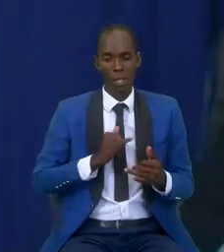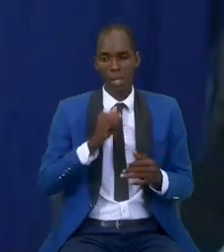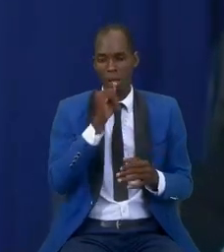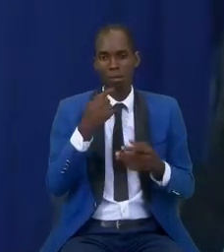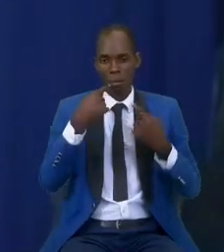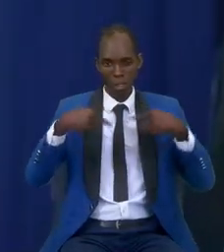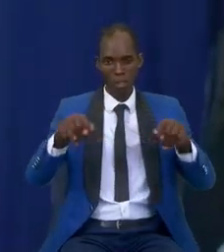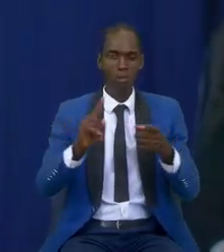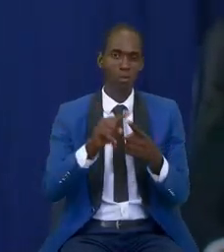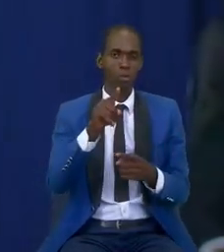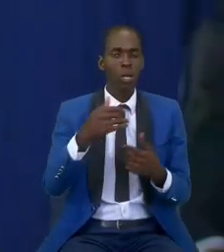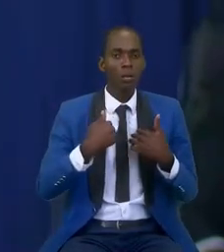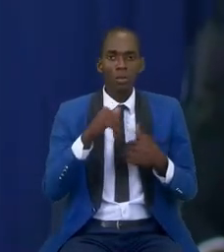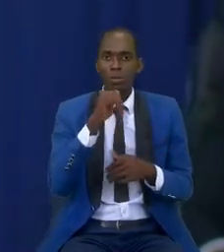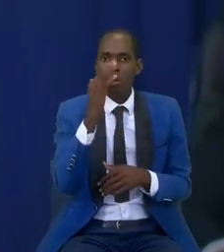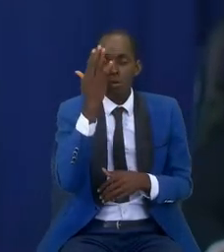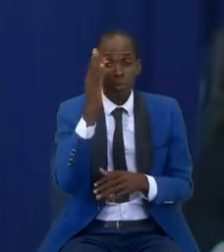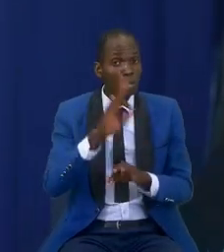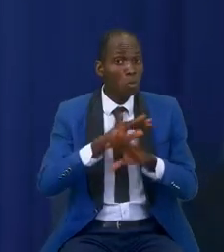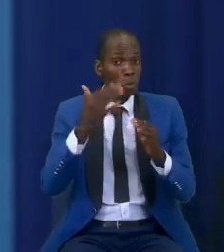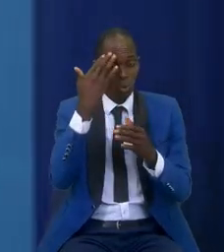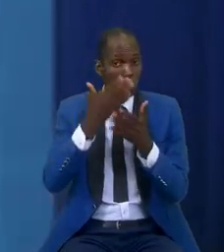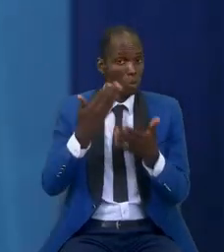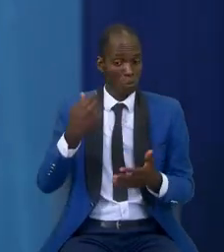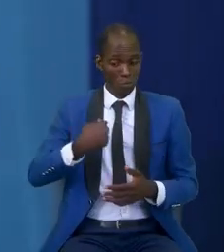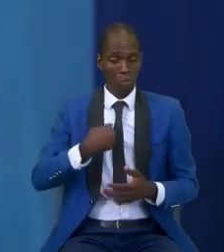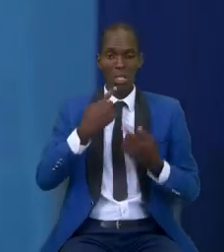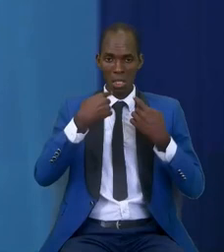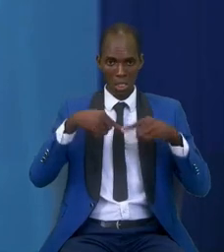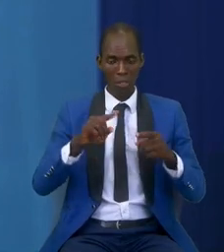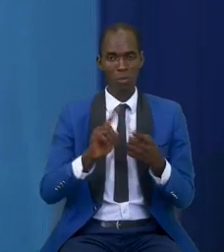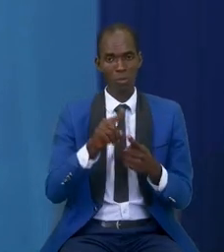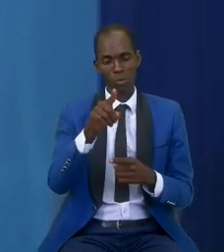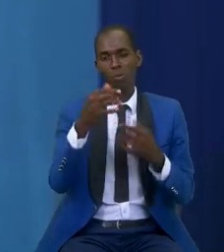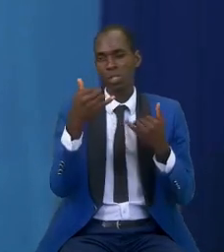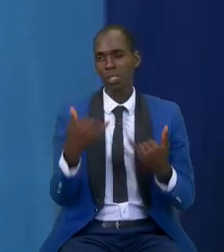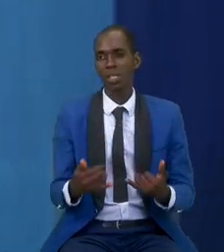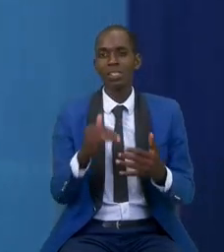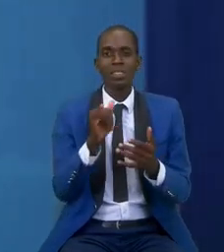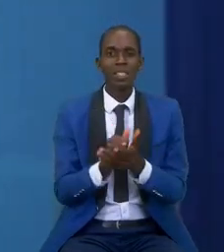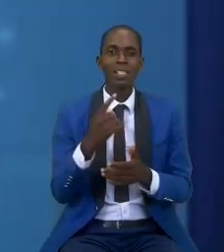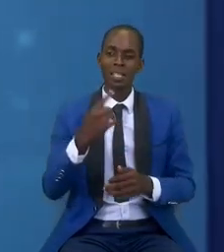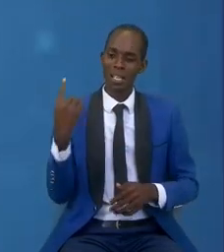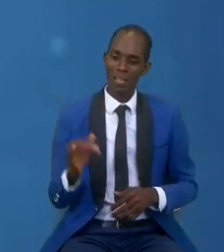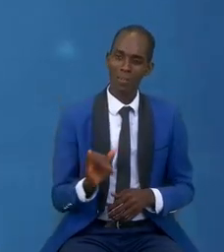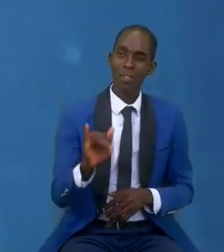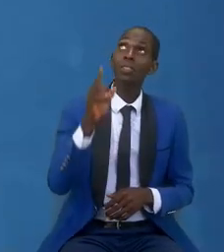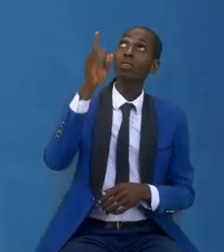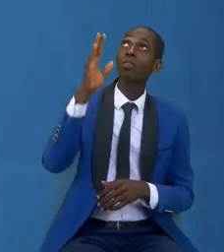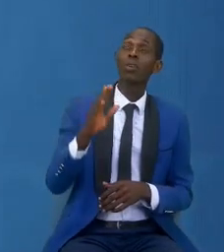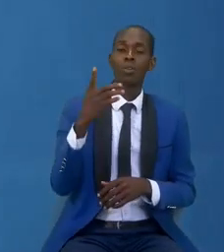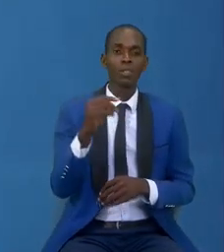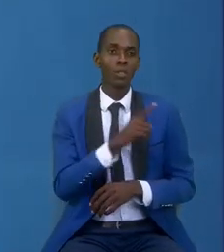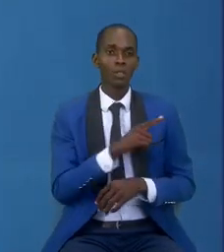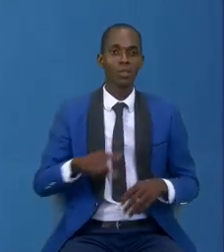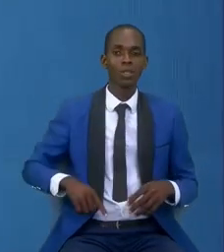they carry to you now that the Everlasting God the Lord the creator of the ends of the Earth it says if